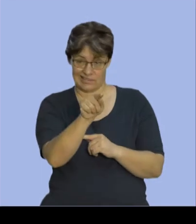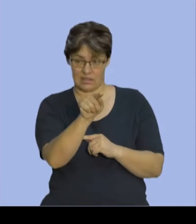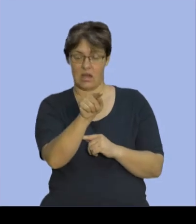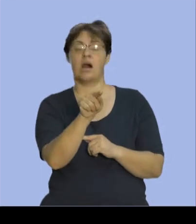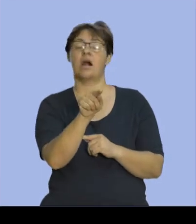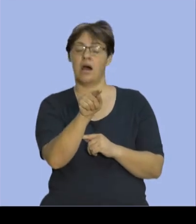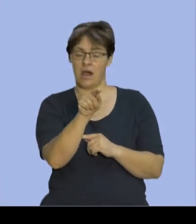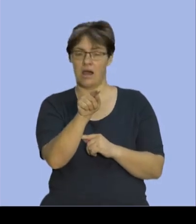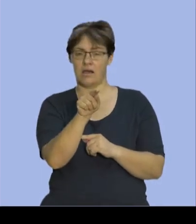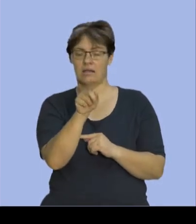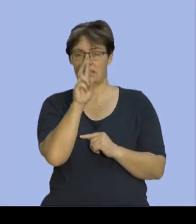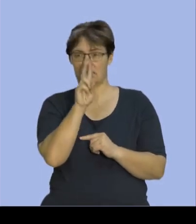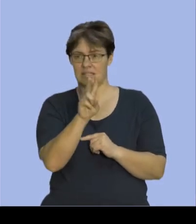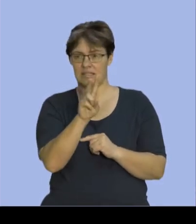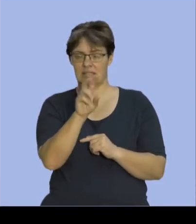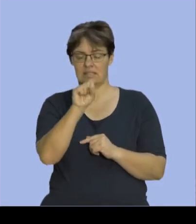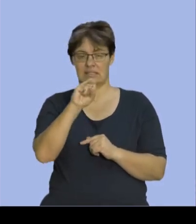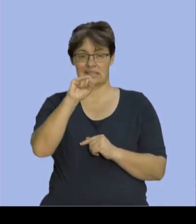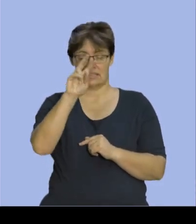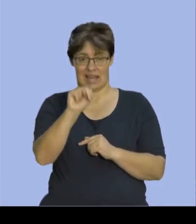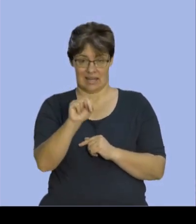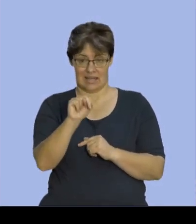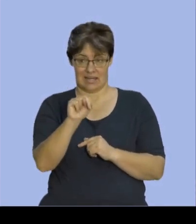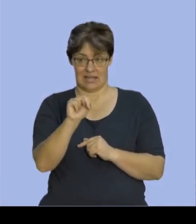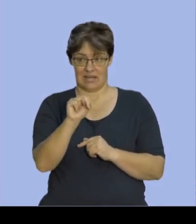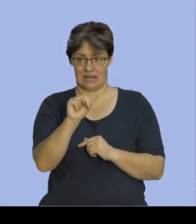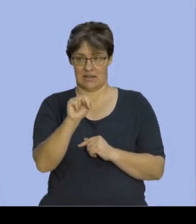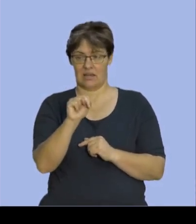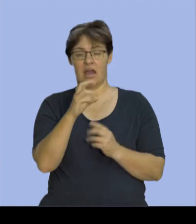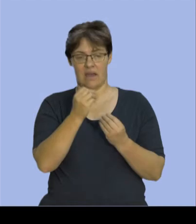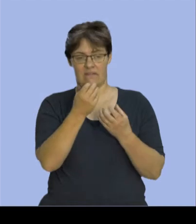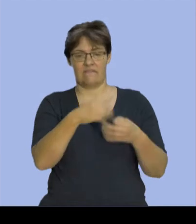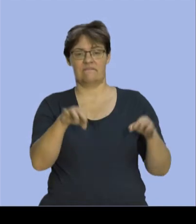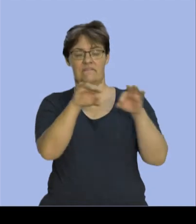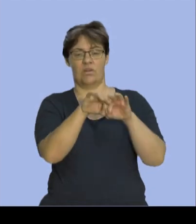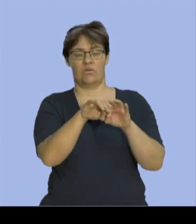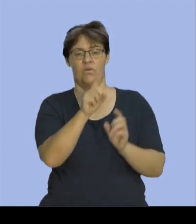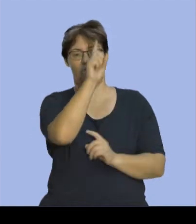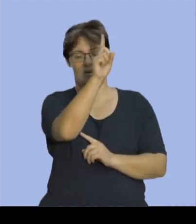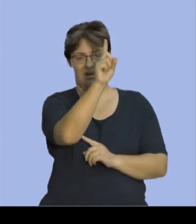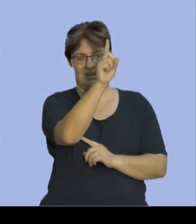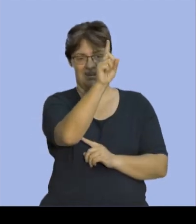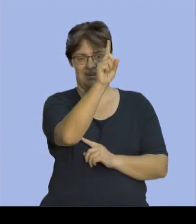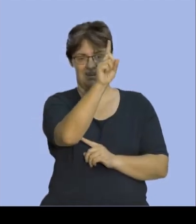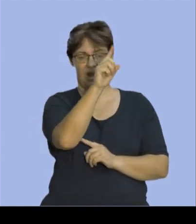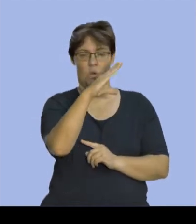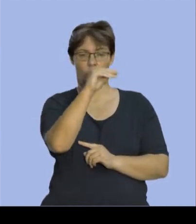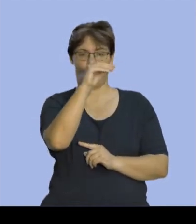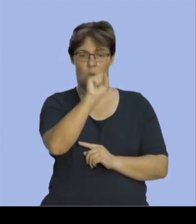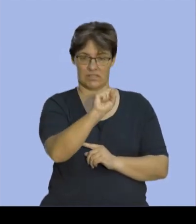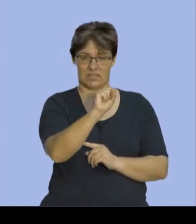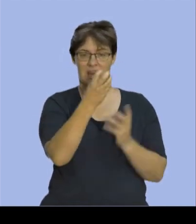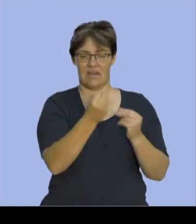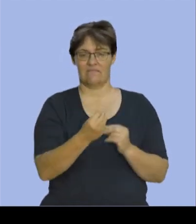you can see that the graph of sine will actually have a value of 1, and the graph